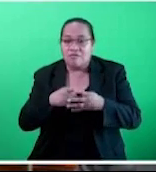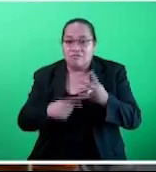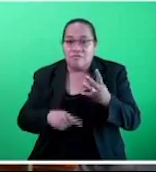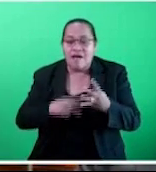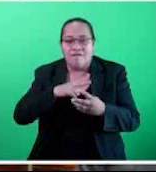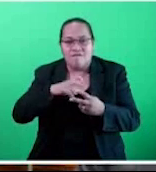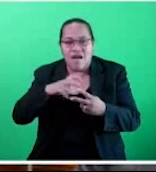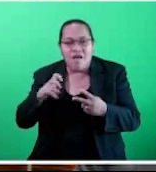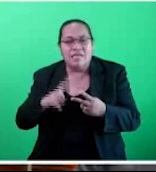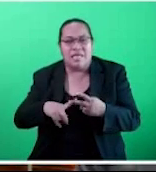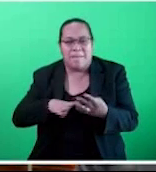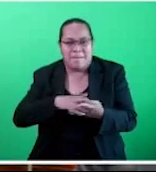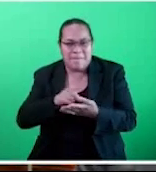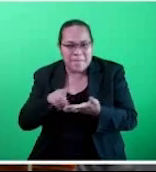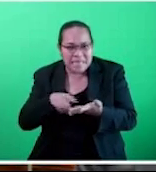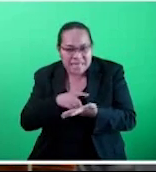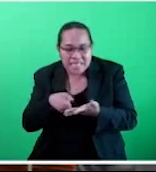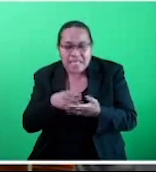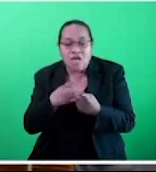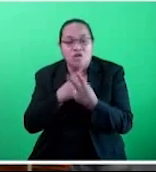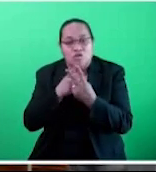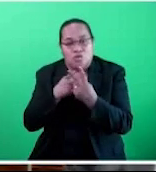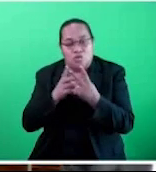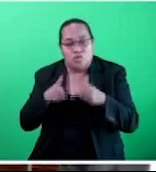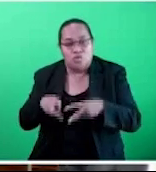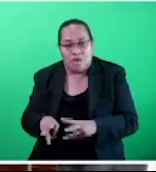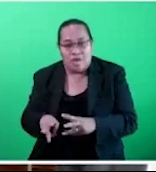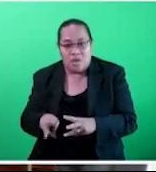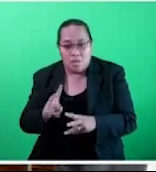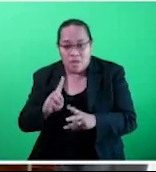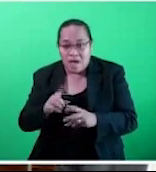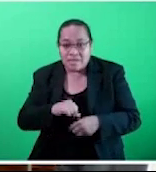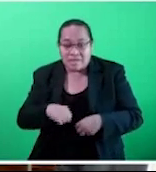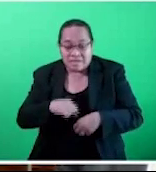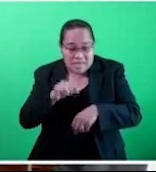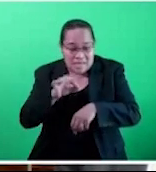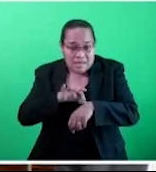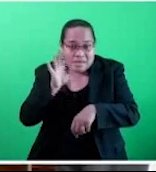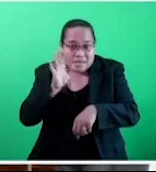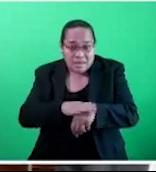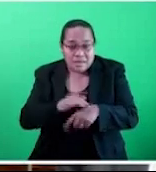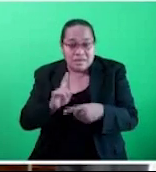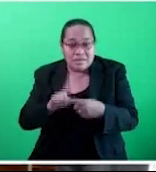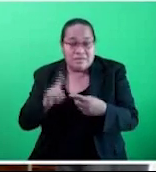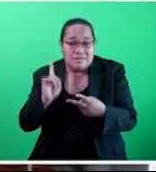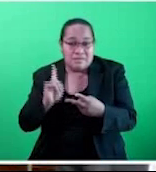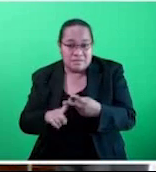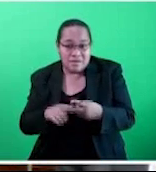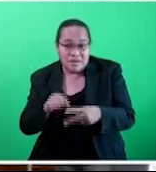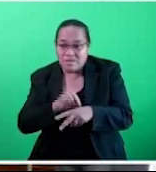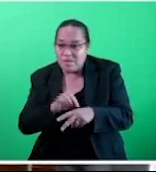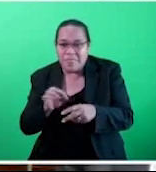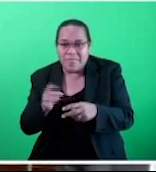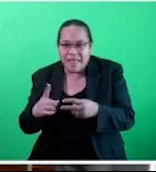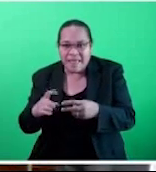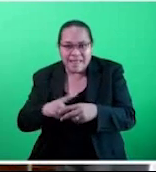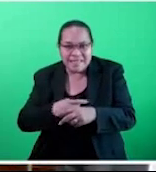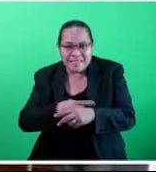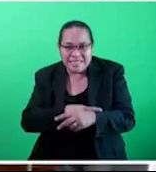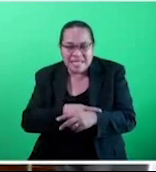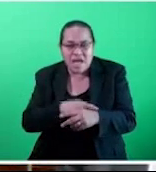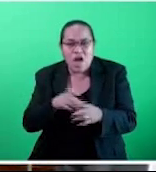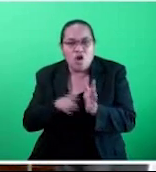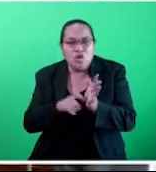and bacteria through the 2 modes of testing: serological testing, dengue, chikungunya, leptospirosis, measles, rubella,